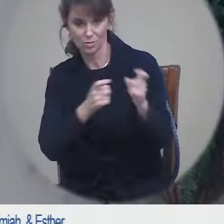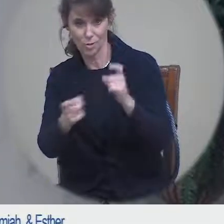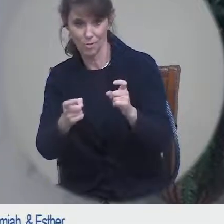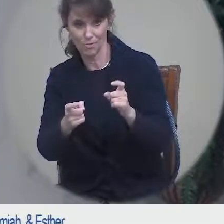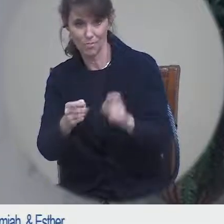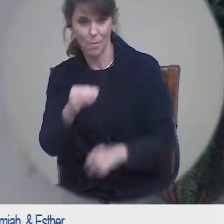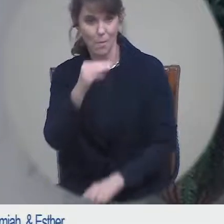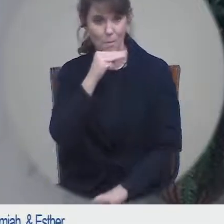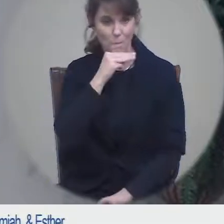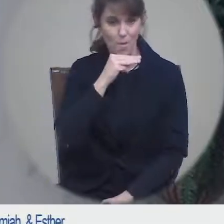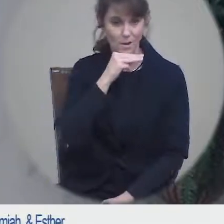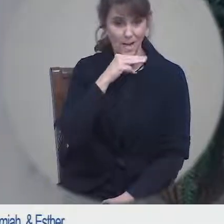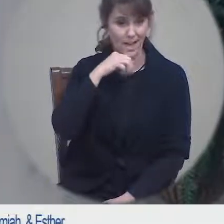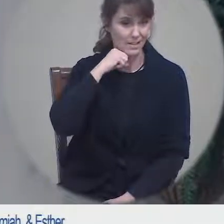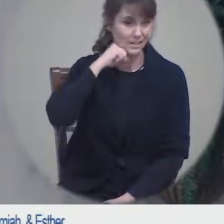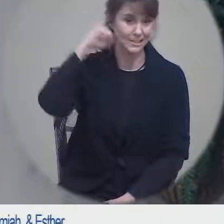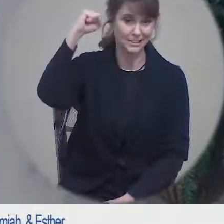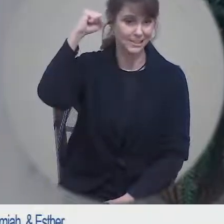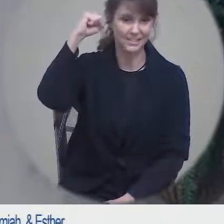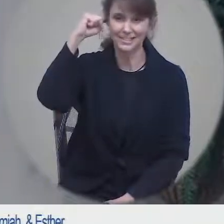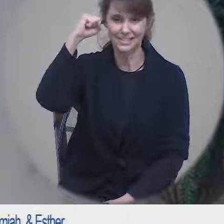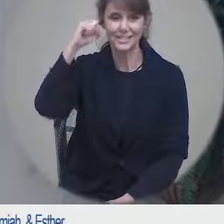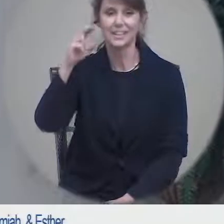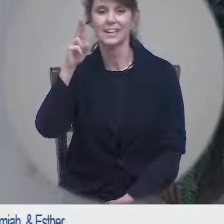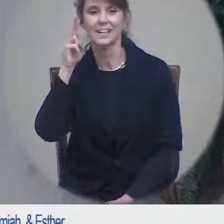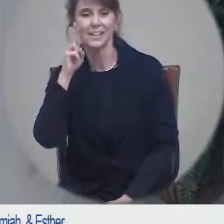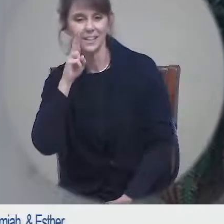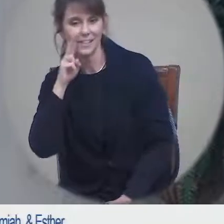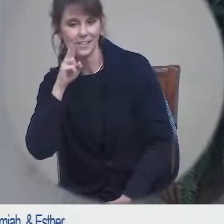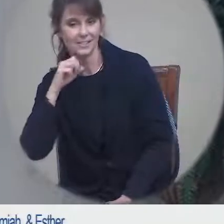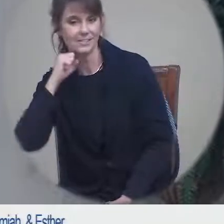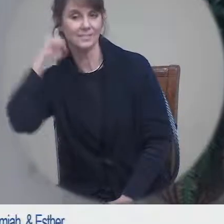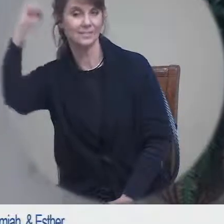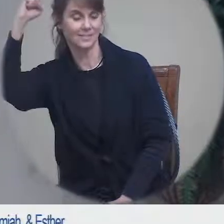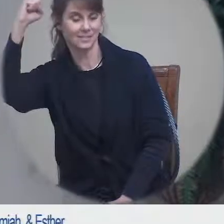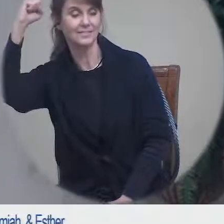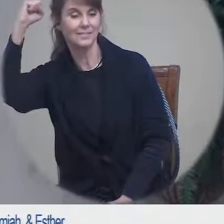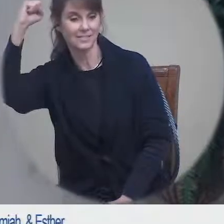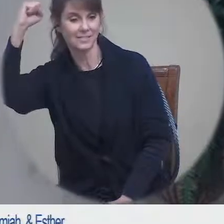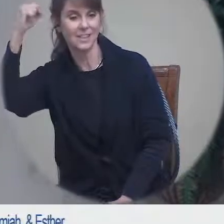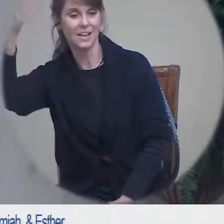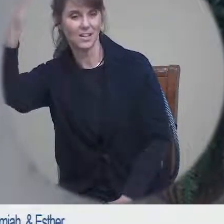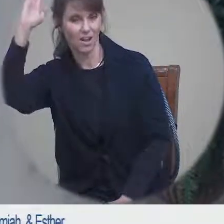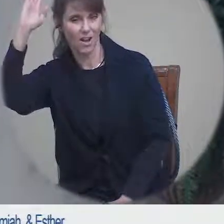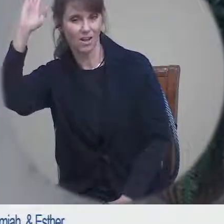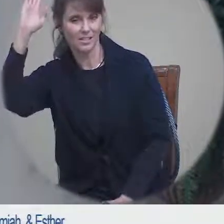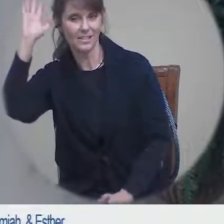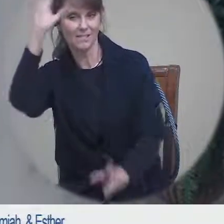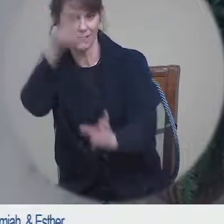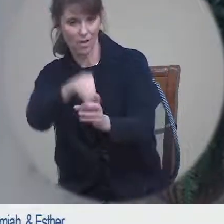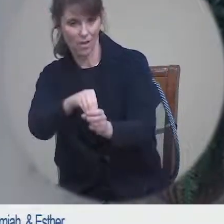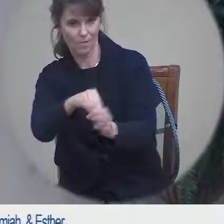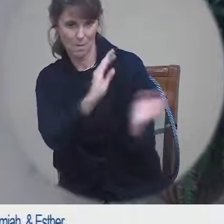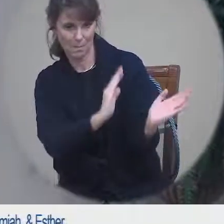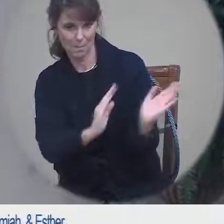were saved, and Haman himself was impaled upon the tree which he had prepared for